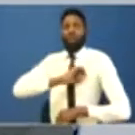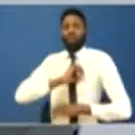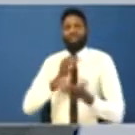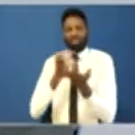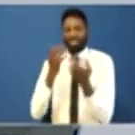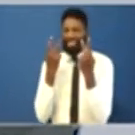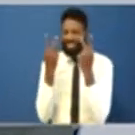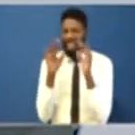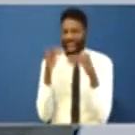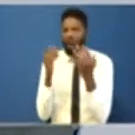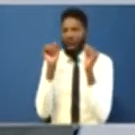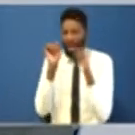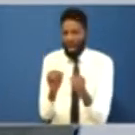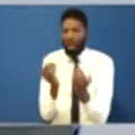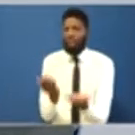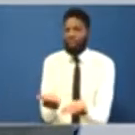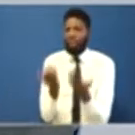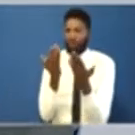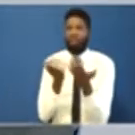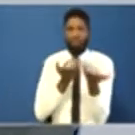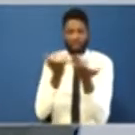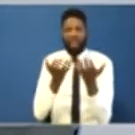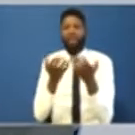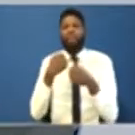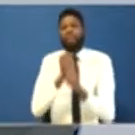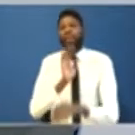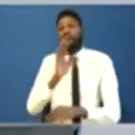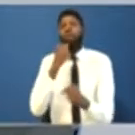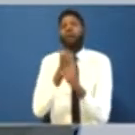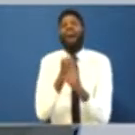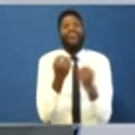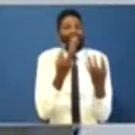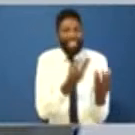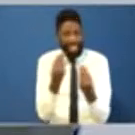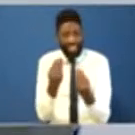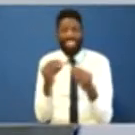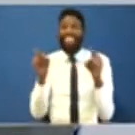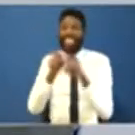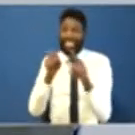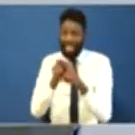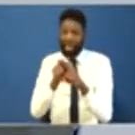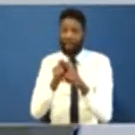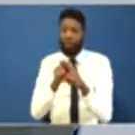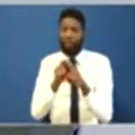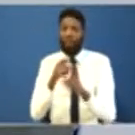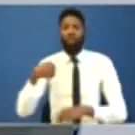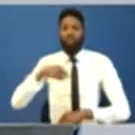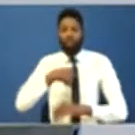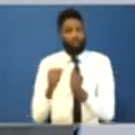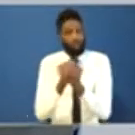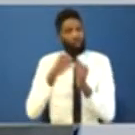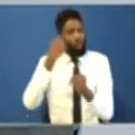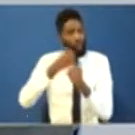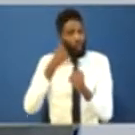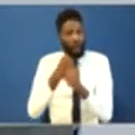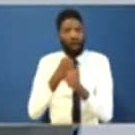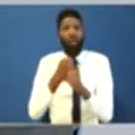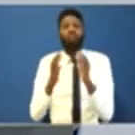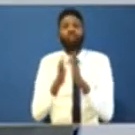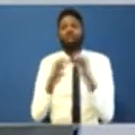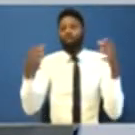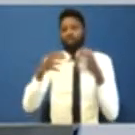improve the business of how we can make their work easier on the other hand we'll also work together with the industry